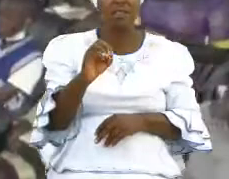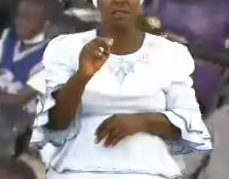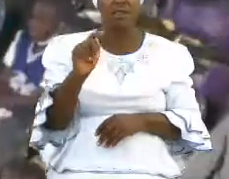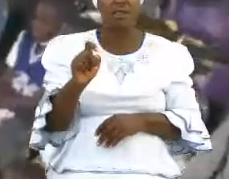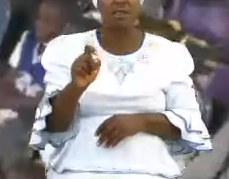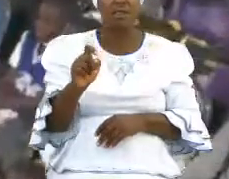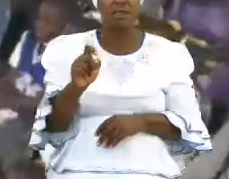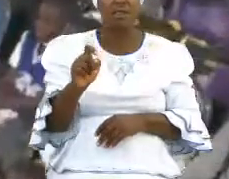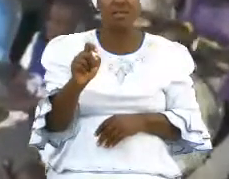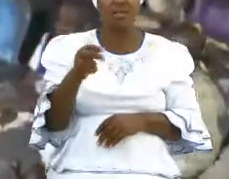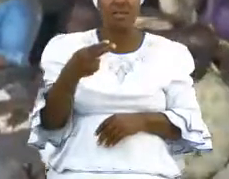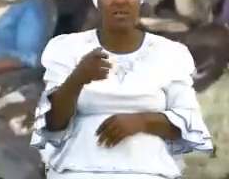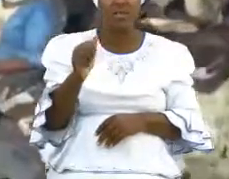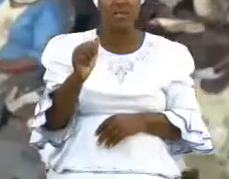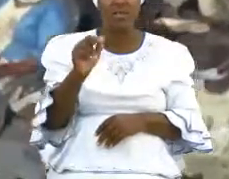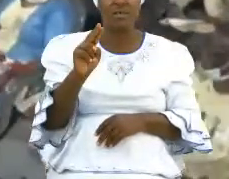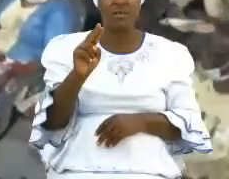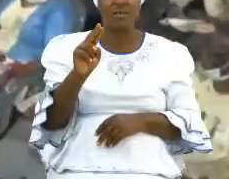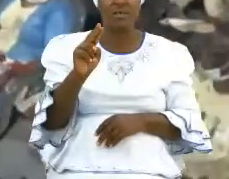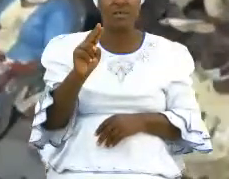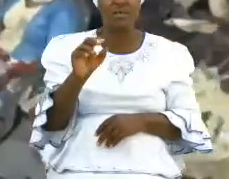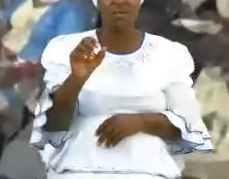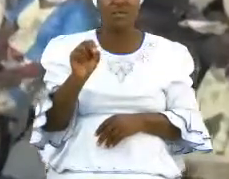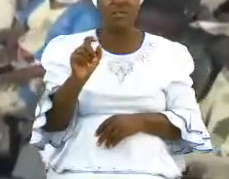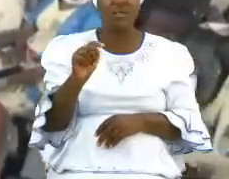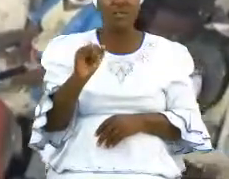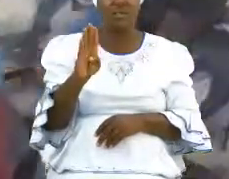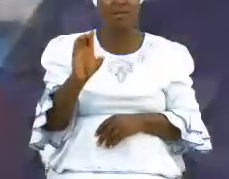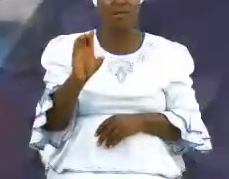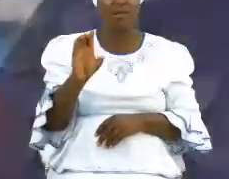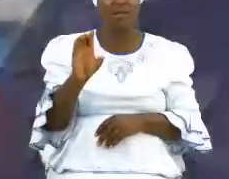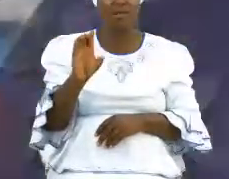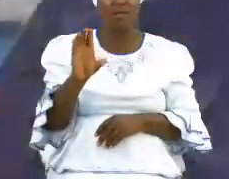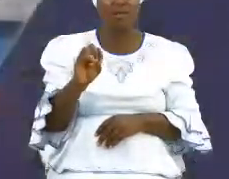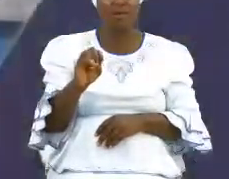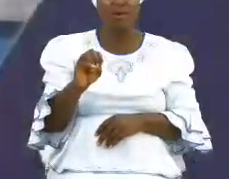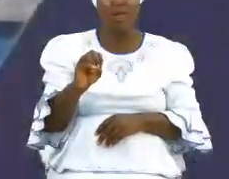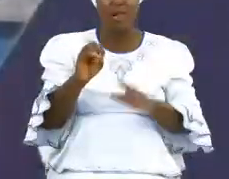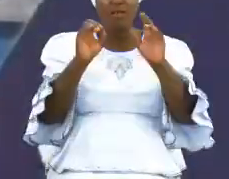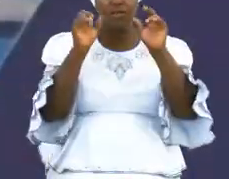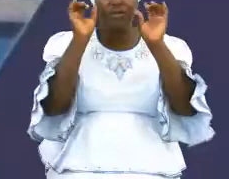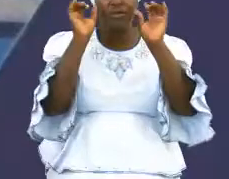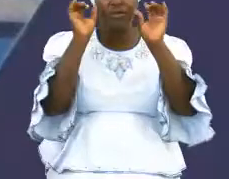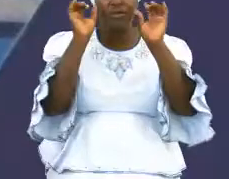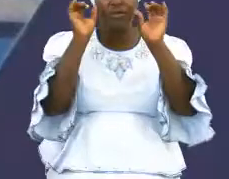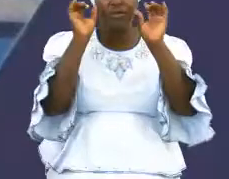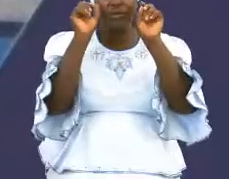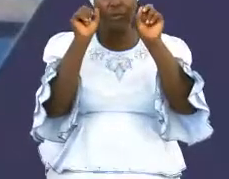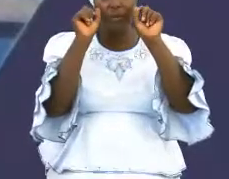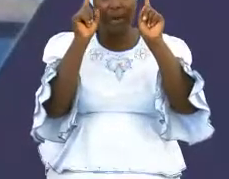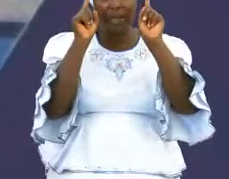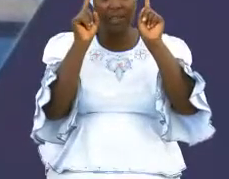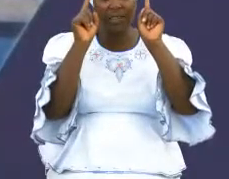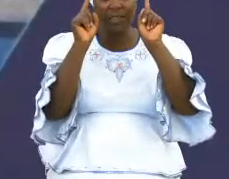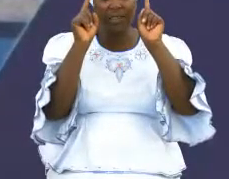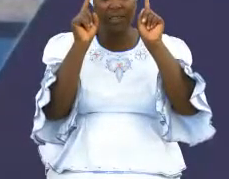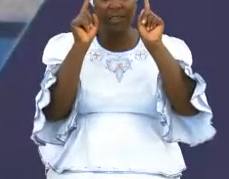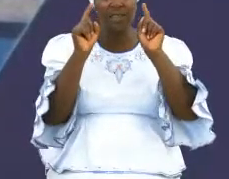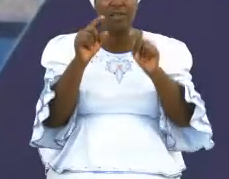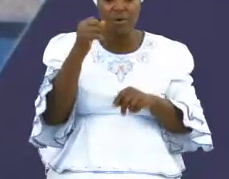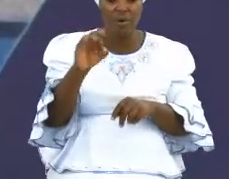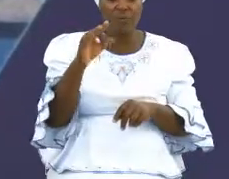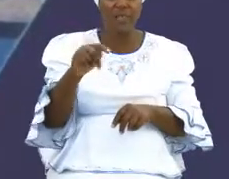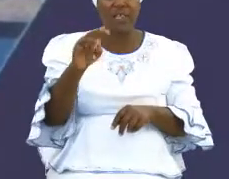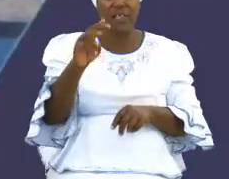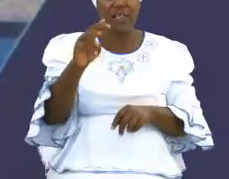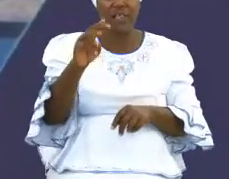everywhere, everywhere, by your side there, at your seat there, where